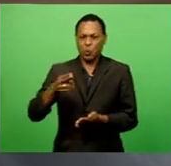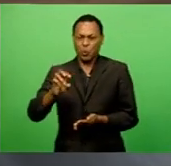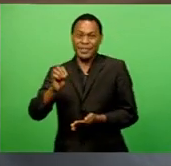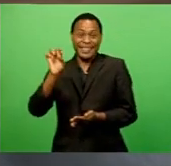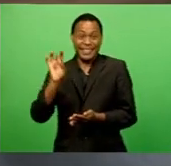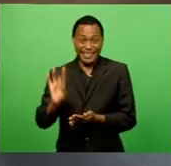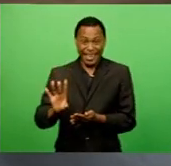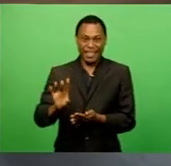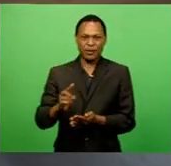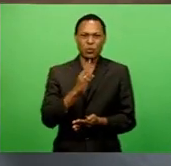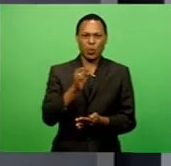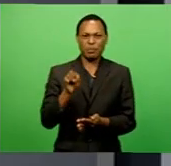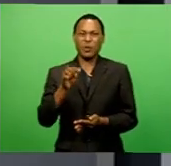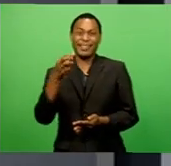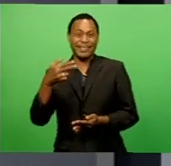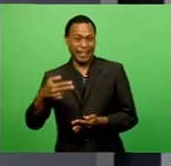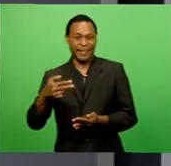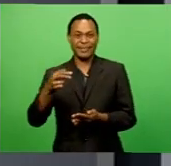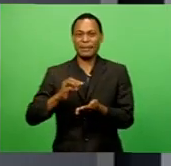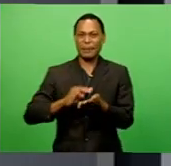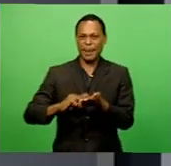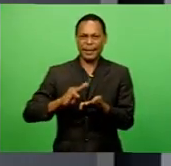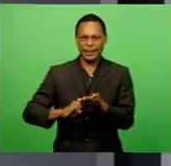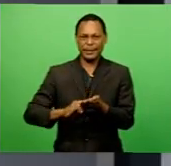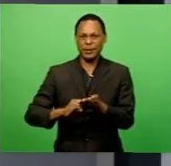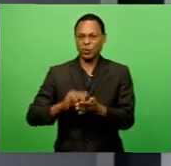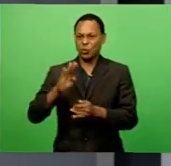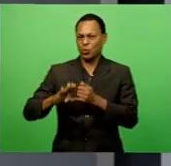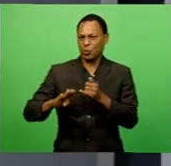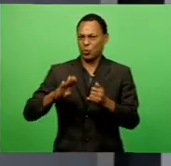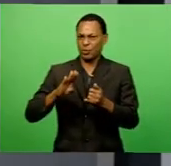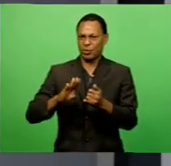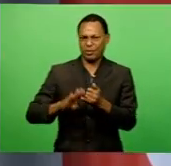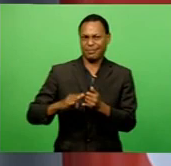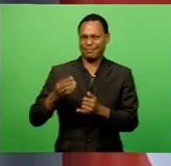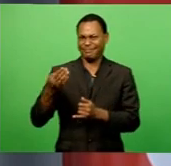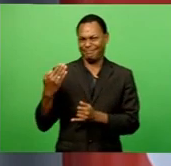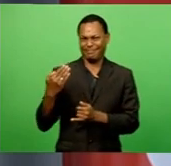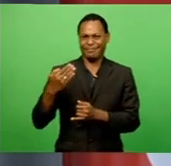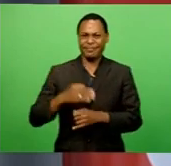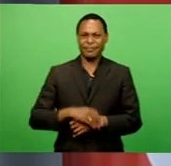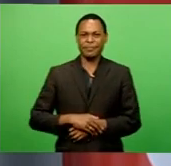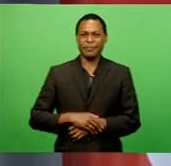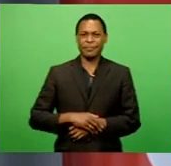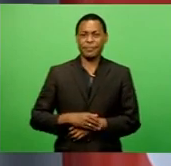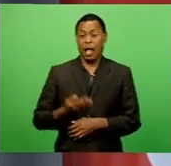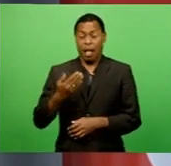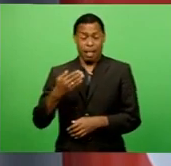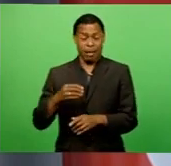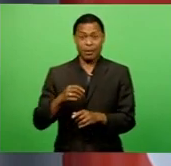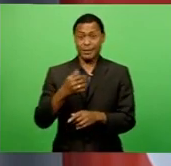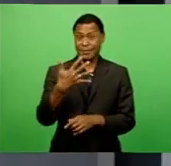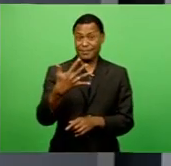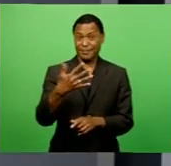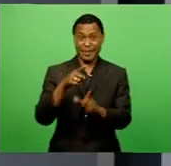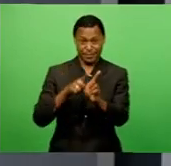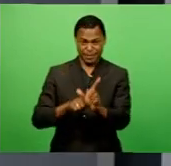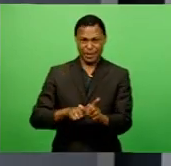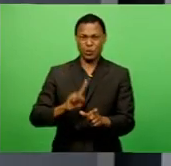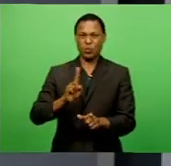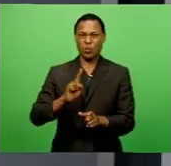to 5.4 million at the end of 2019. In the last 5 years, internet banking has grown